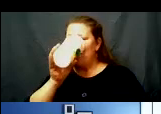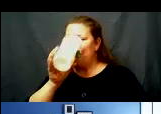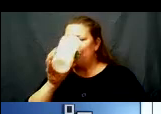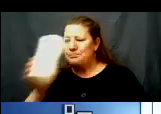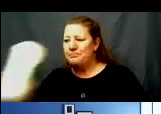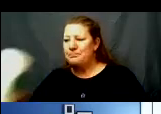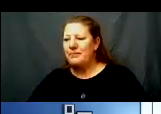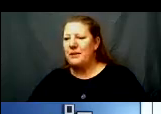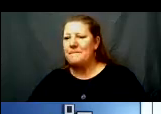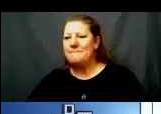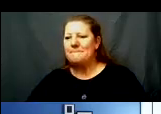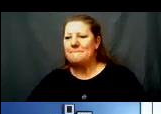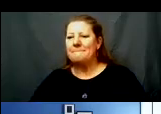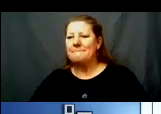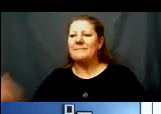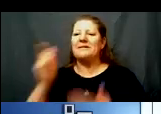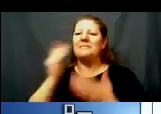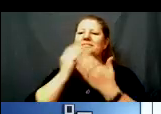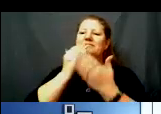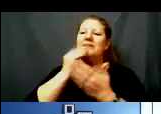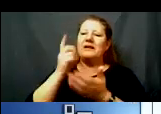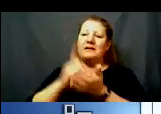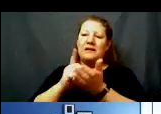Thank you, Dr. Pellow. And